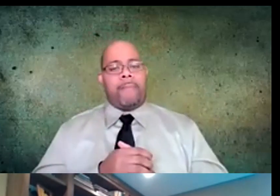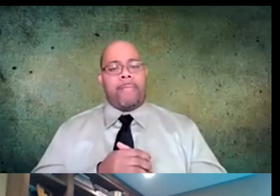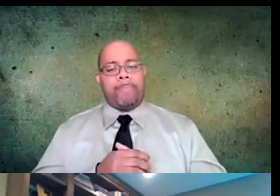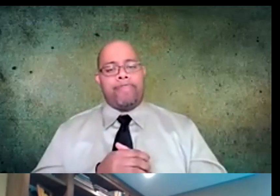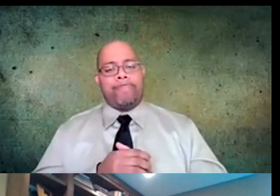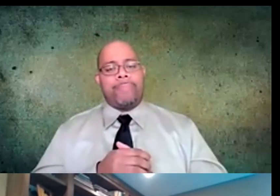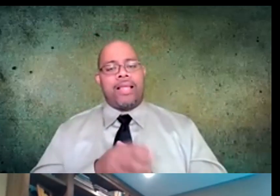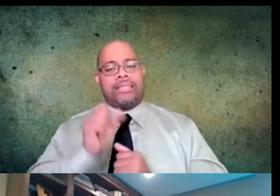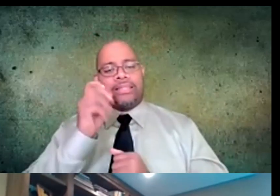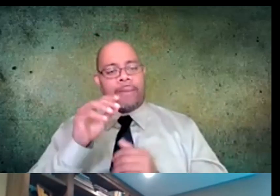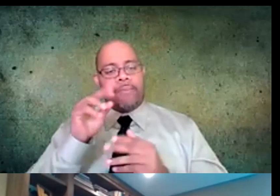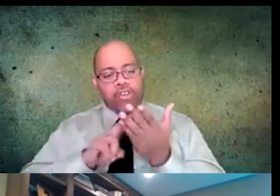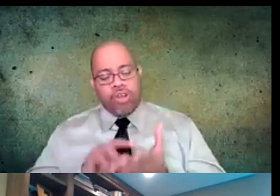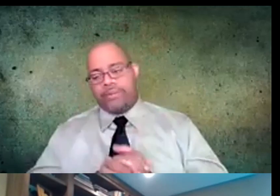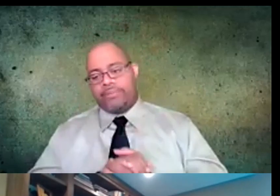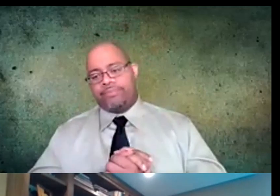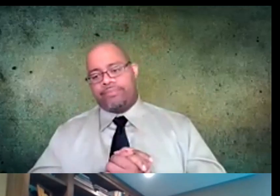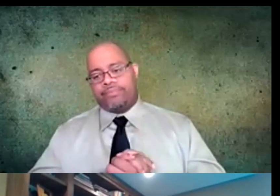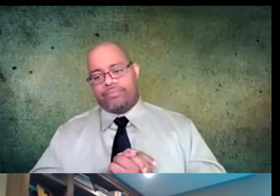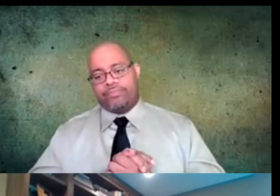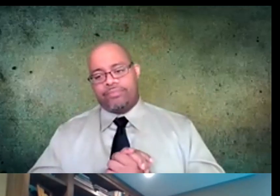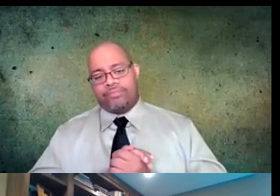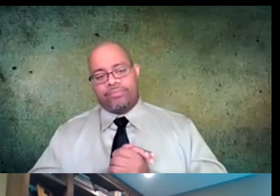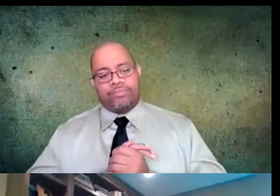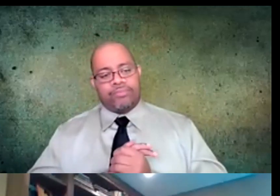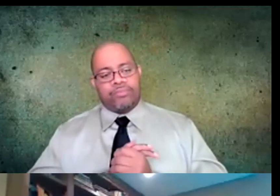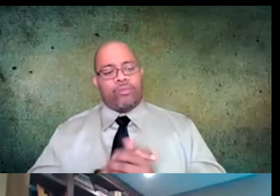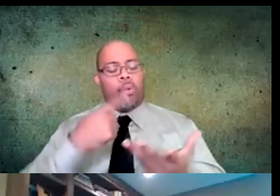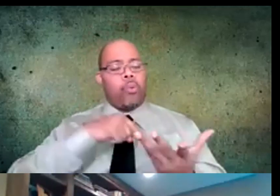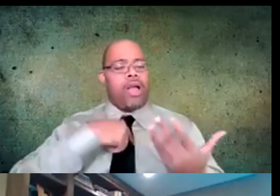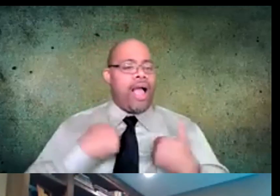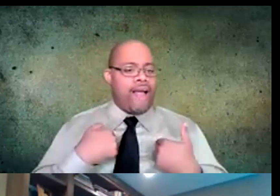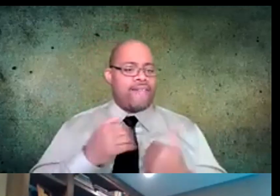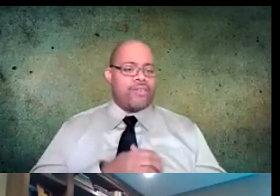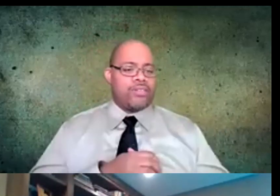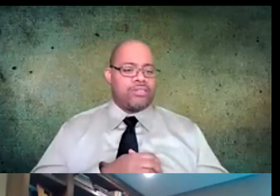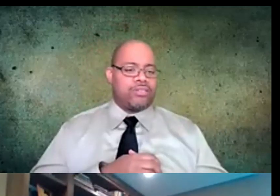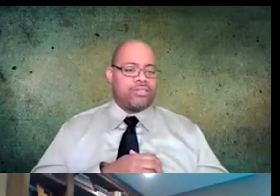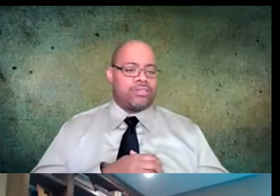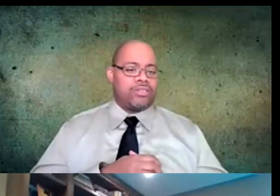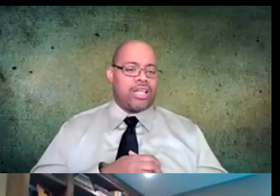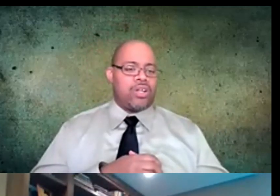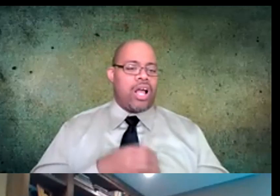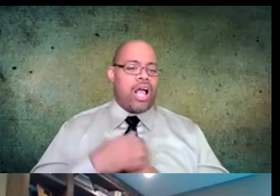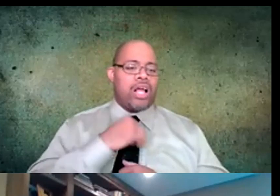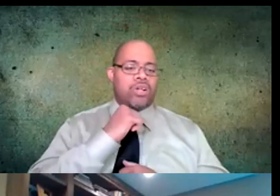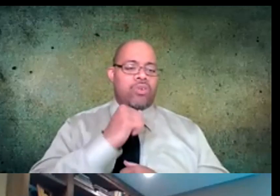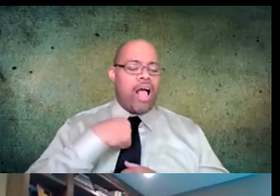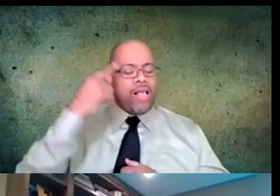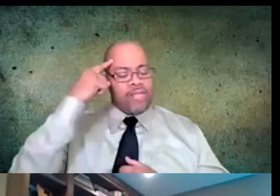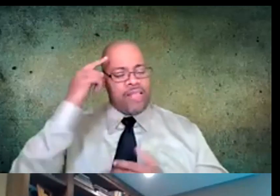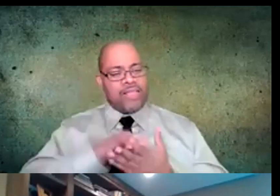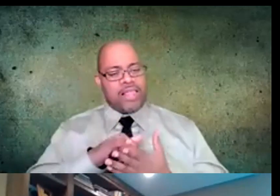contracts? Yeah. So it's like what? We have Well, I think in